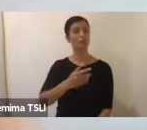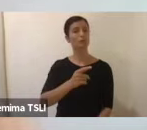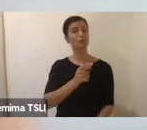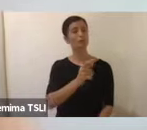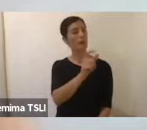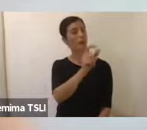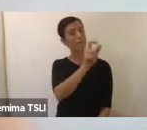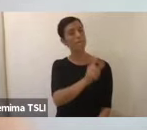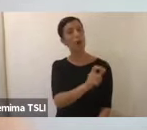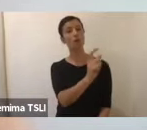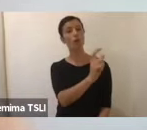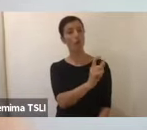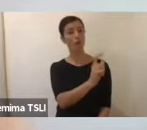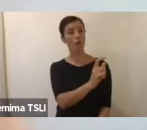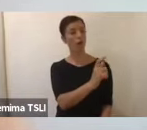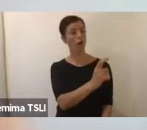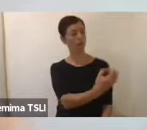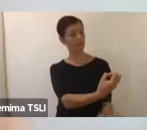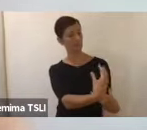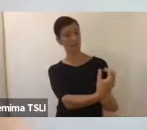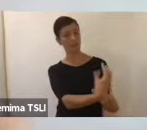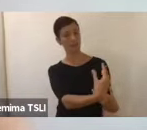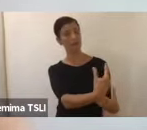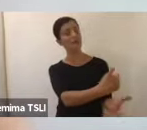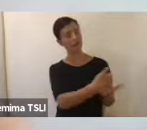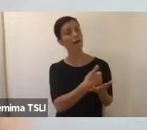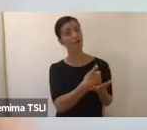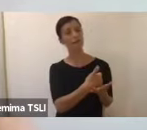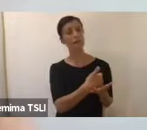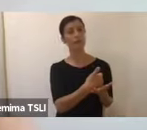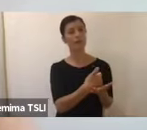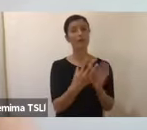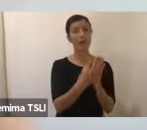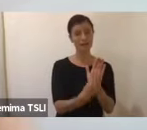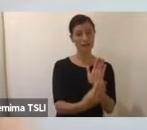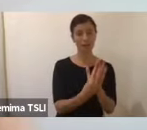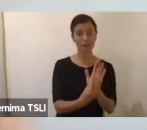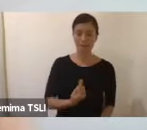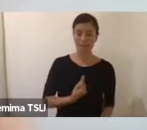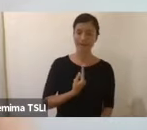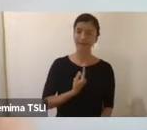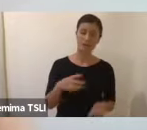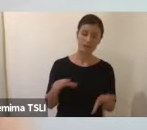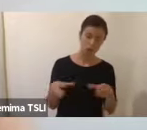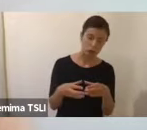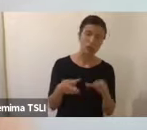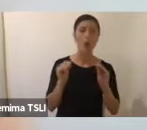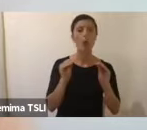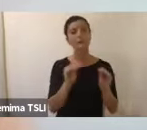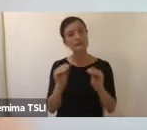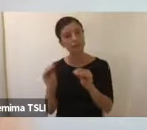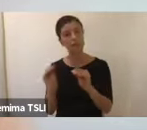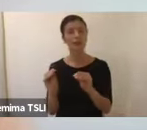a reminder ever since so say I'm in a group or I'm teaching a class and I might be trying to